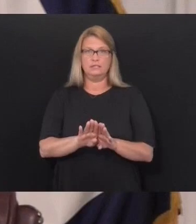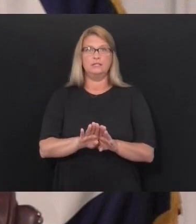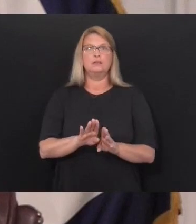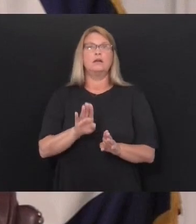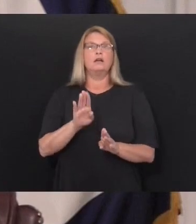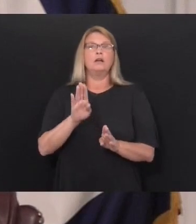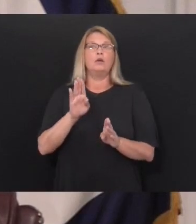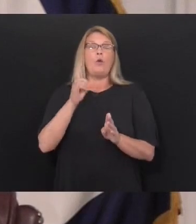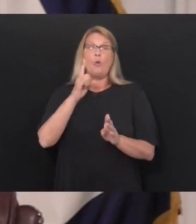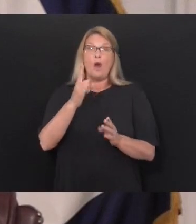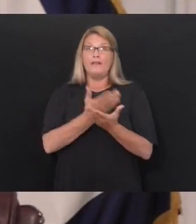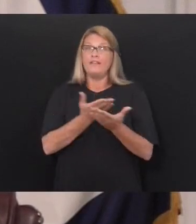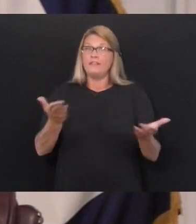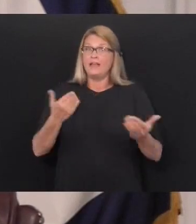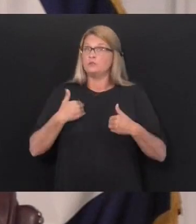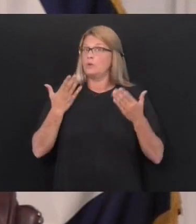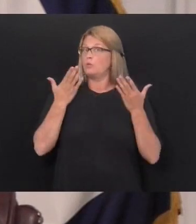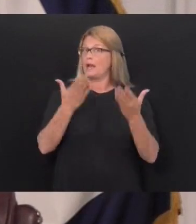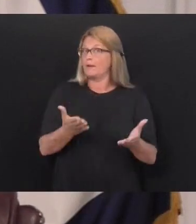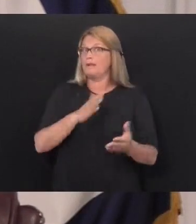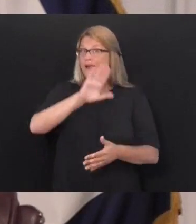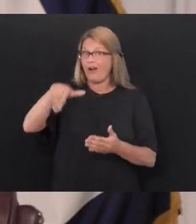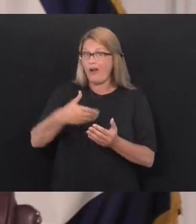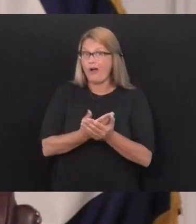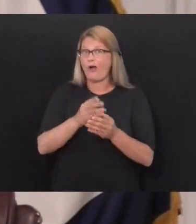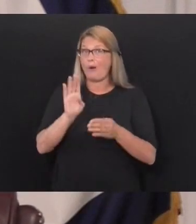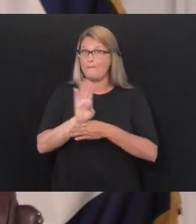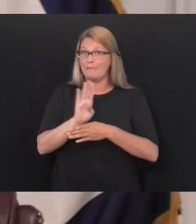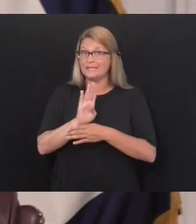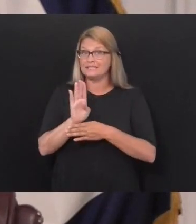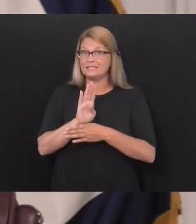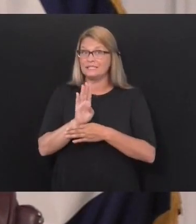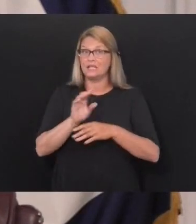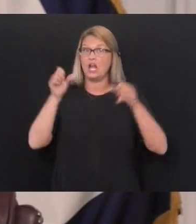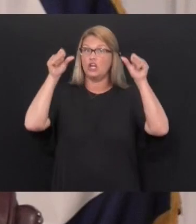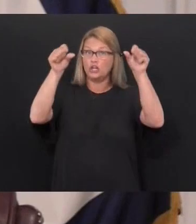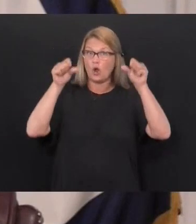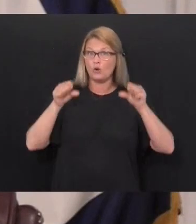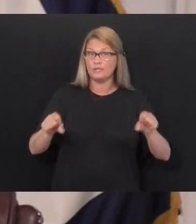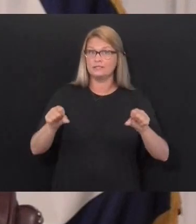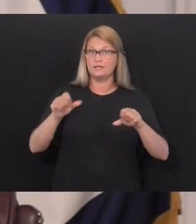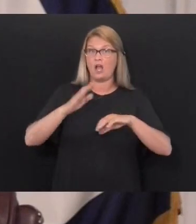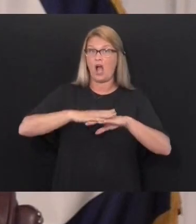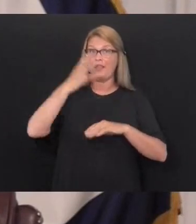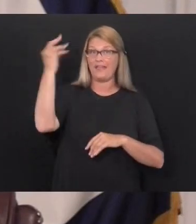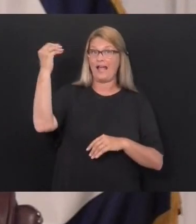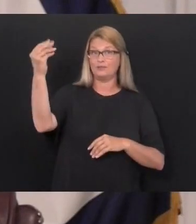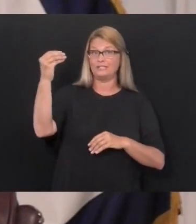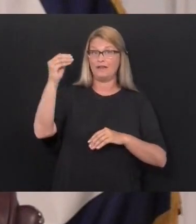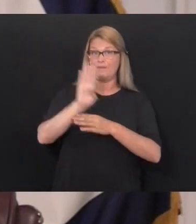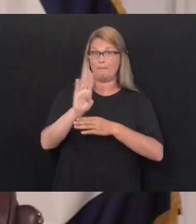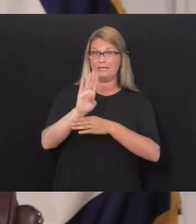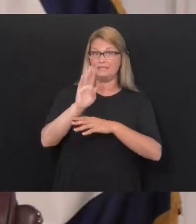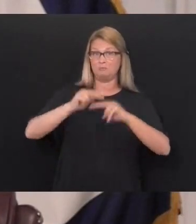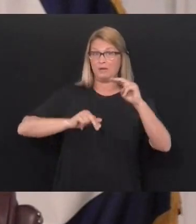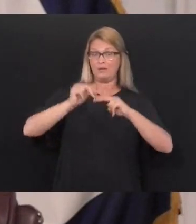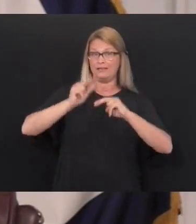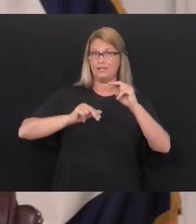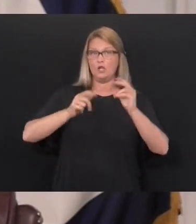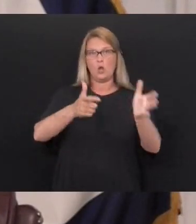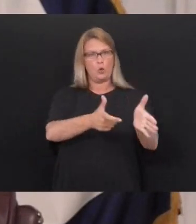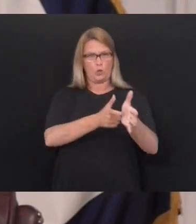County to shut down our bars and restaurants, our in-dining, in Mon County. If they begin